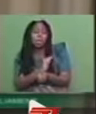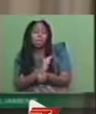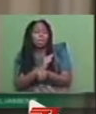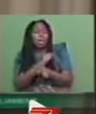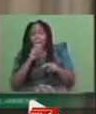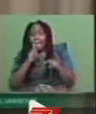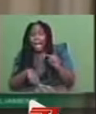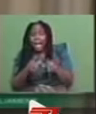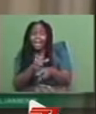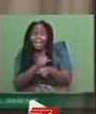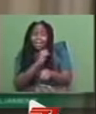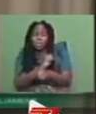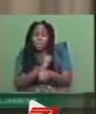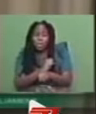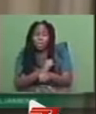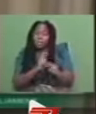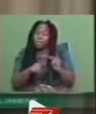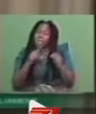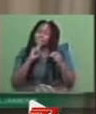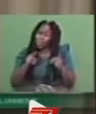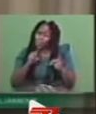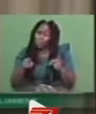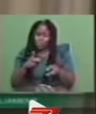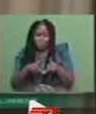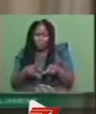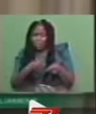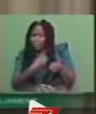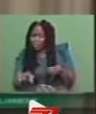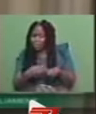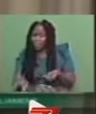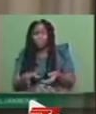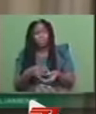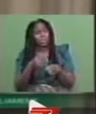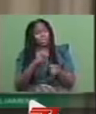the statistics from a veritable